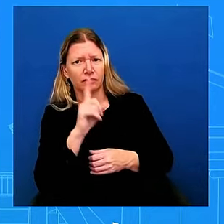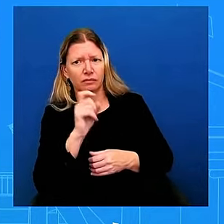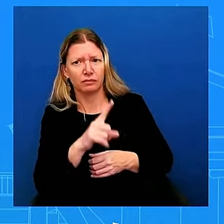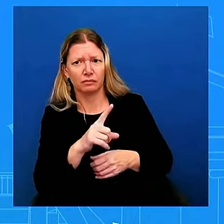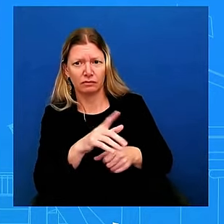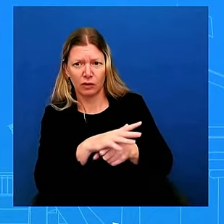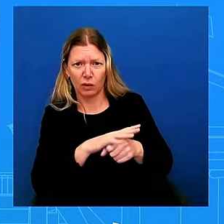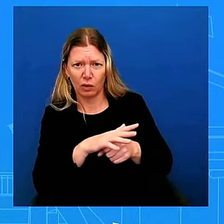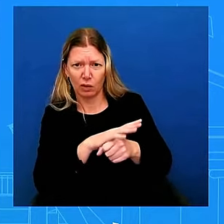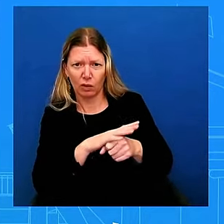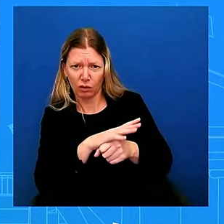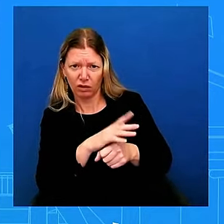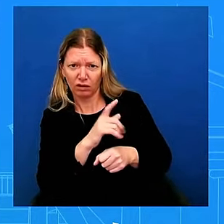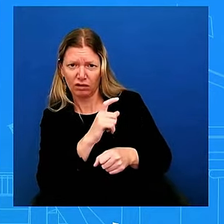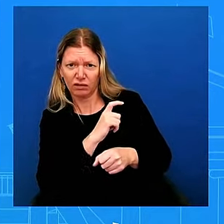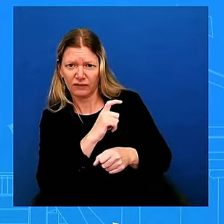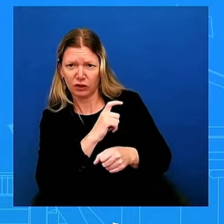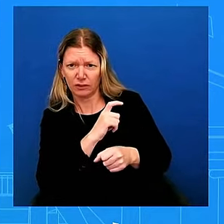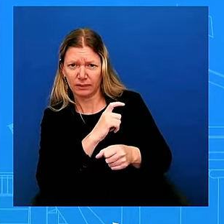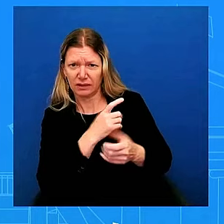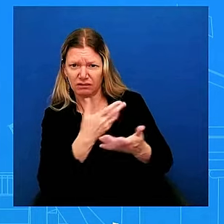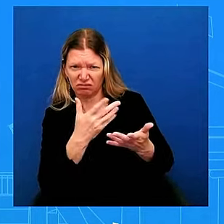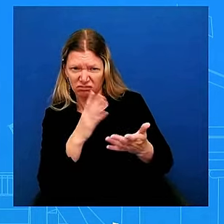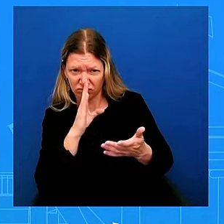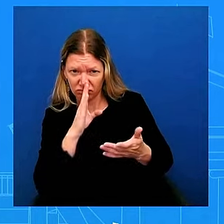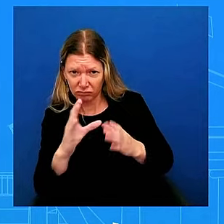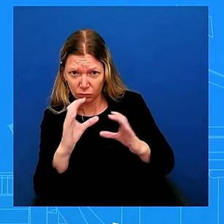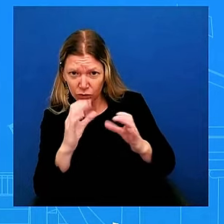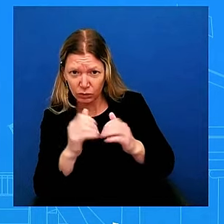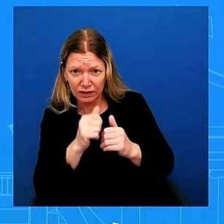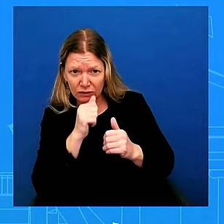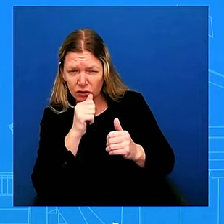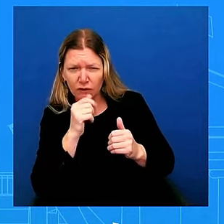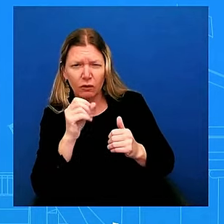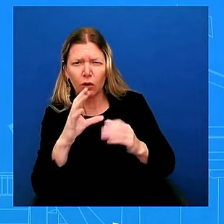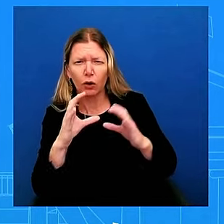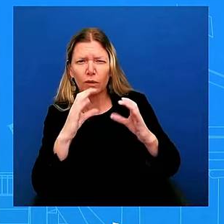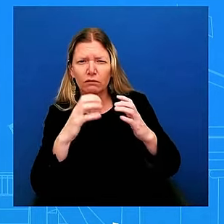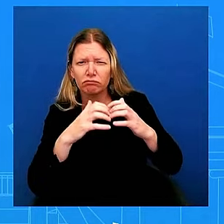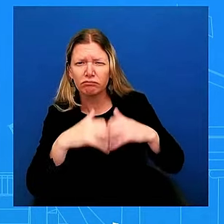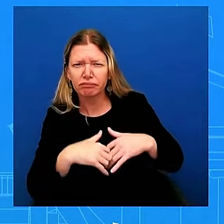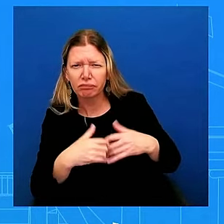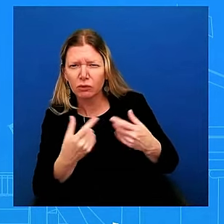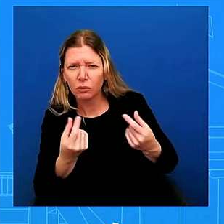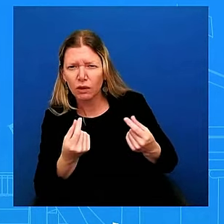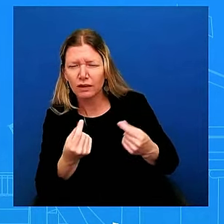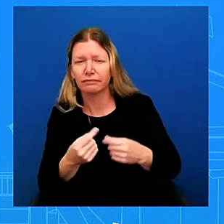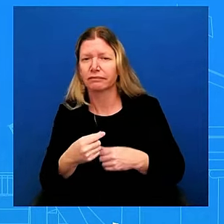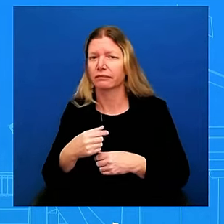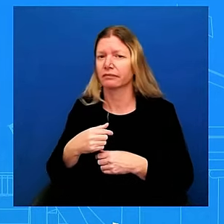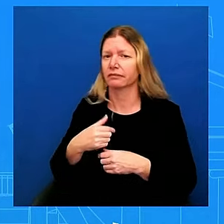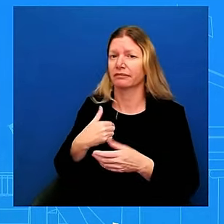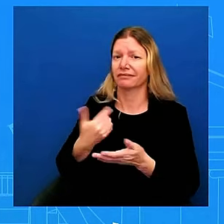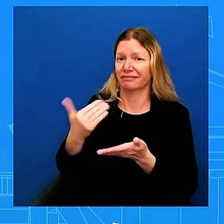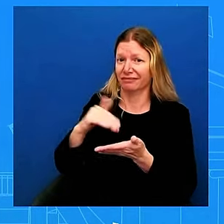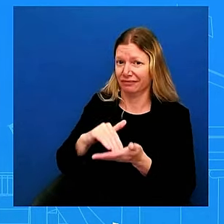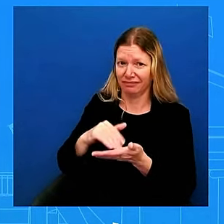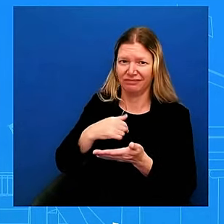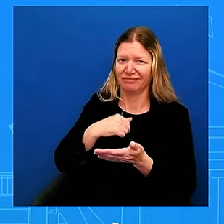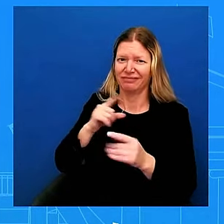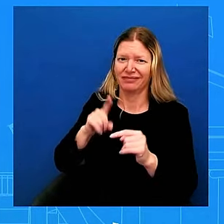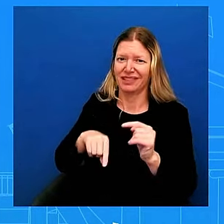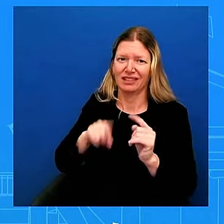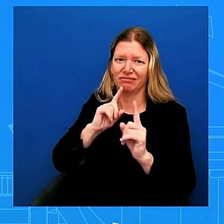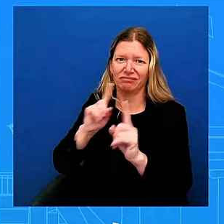was there some sort of breakdown there? Again, I'm not in a position to speak of particular facts of what did and did not